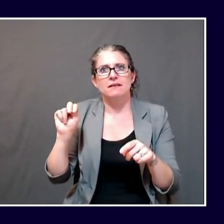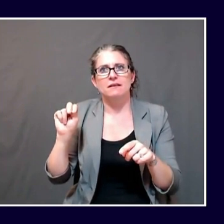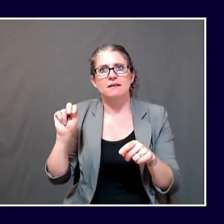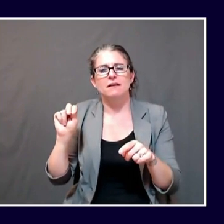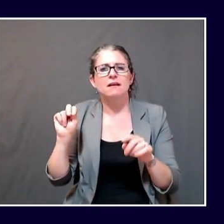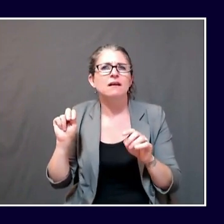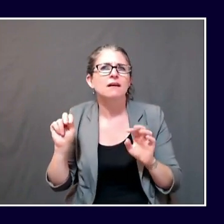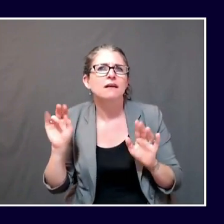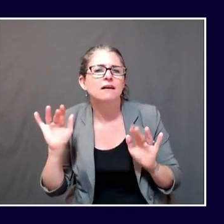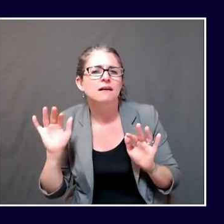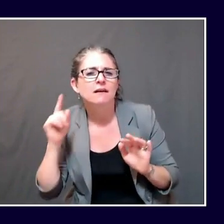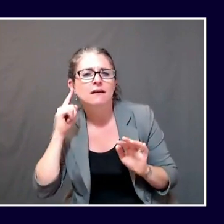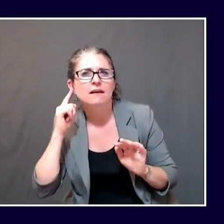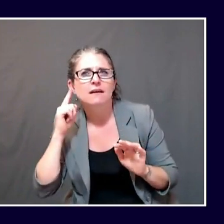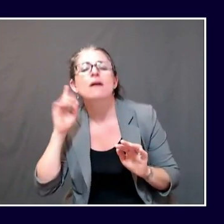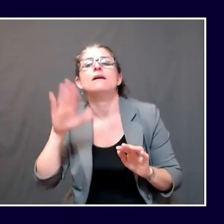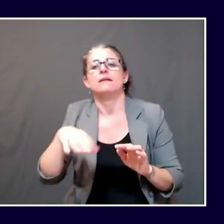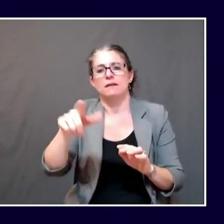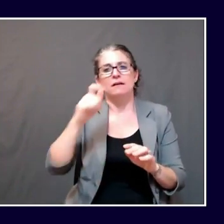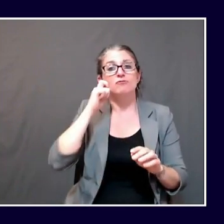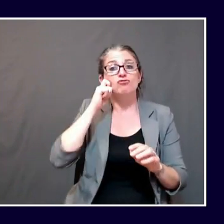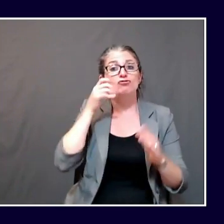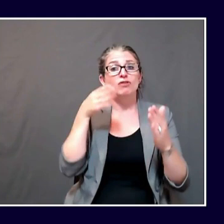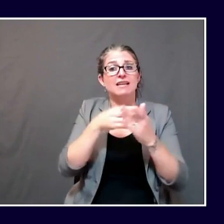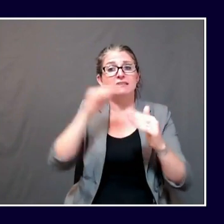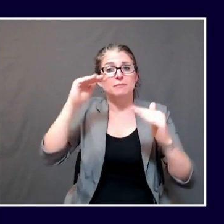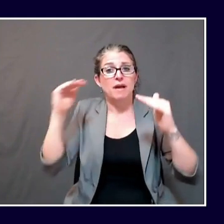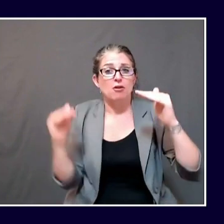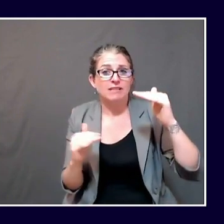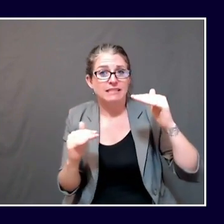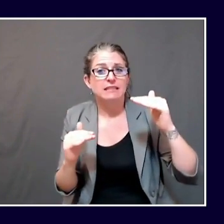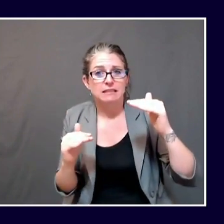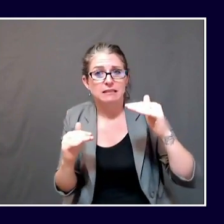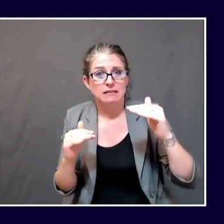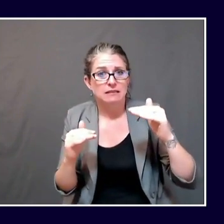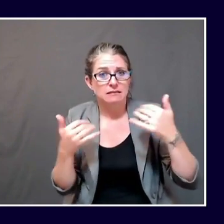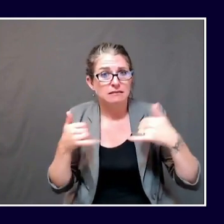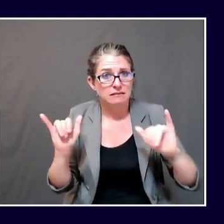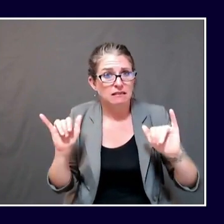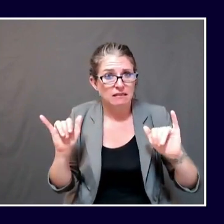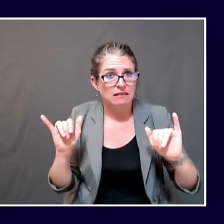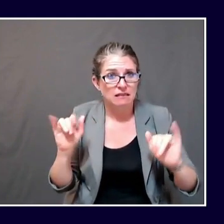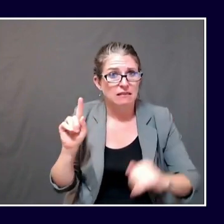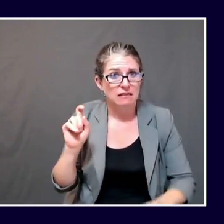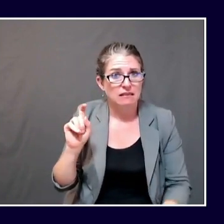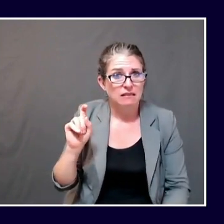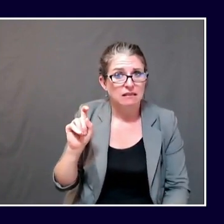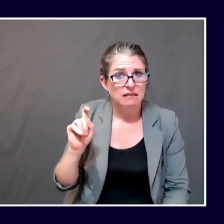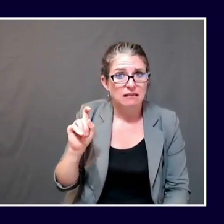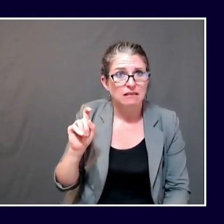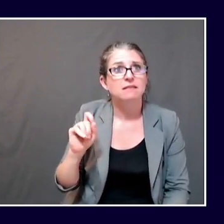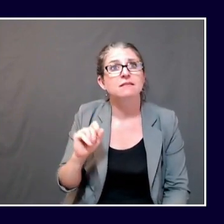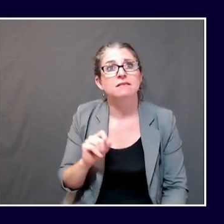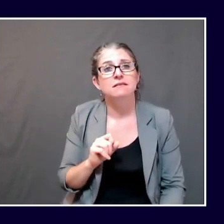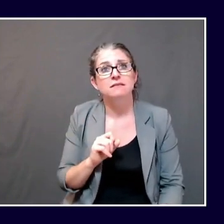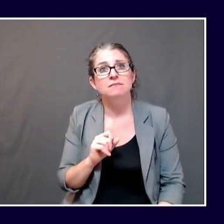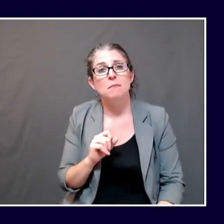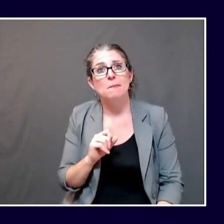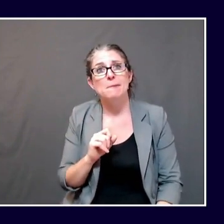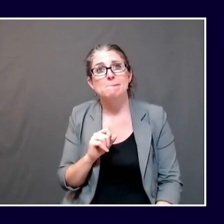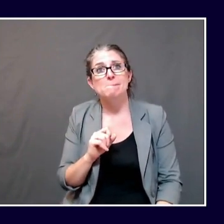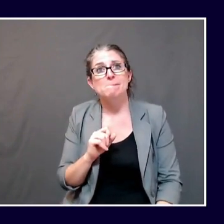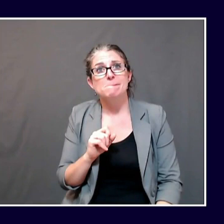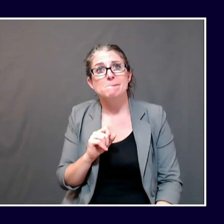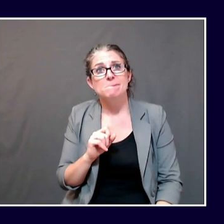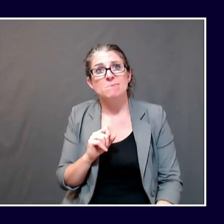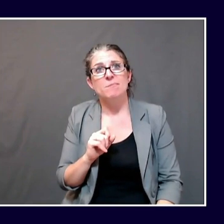The racial and ethnic disparities underlying the cases of COVID-19 that we've got in the state continue